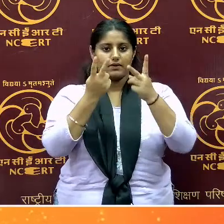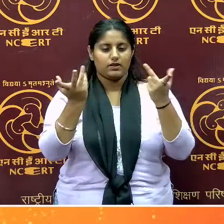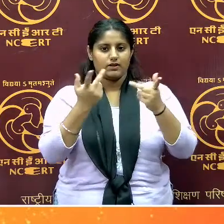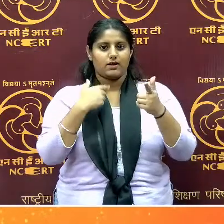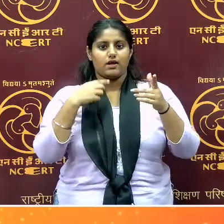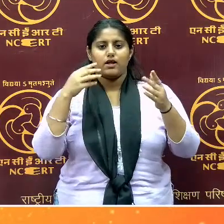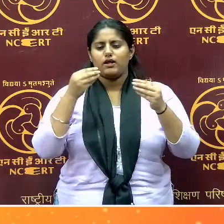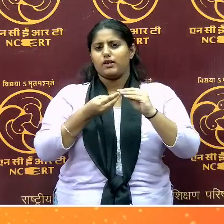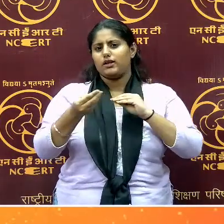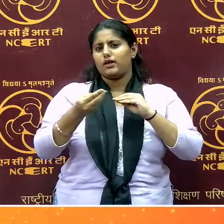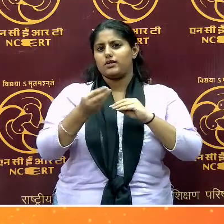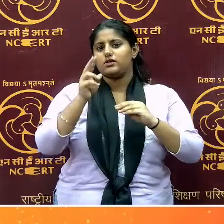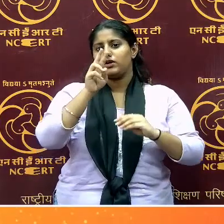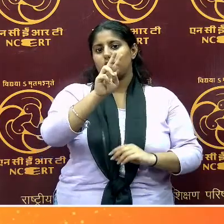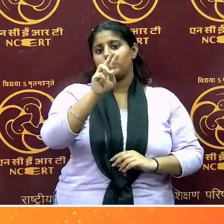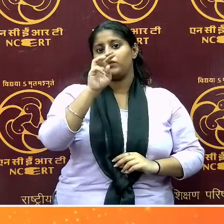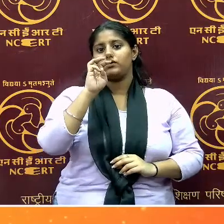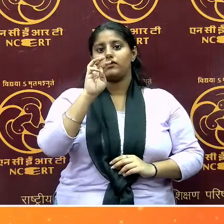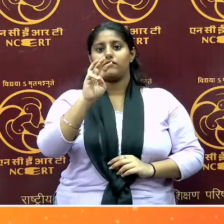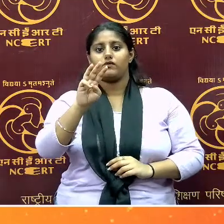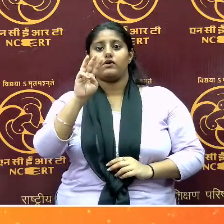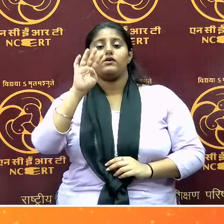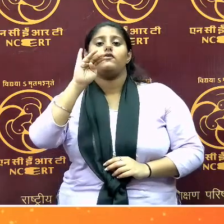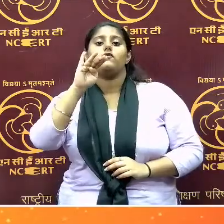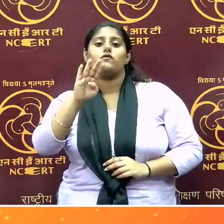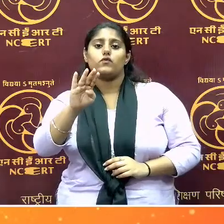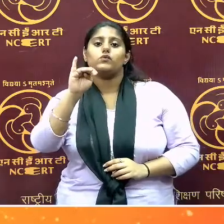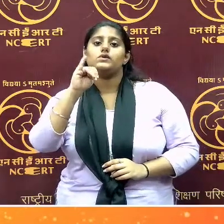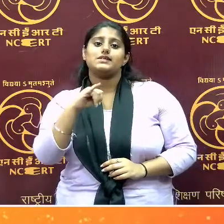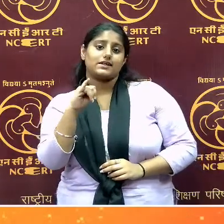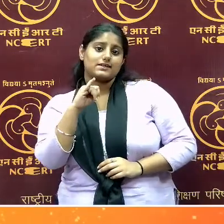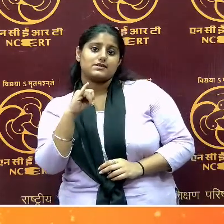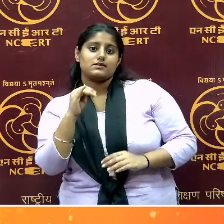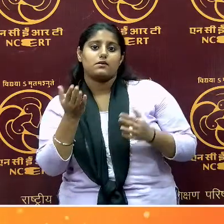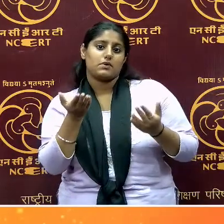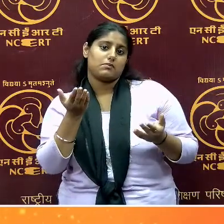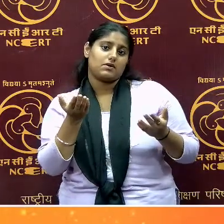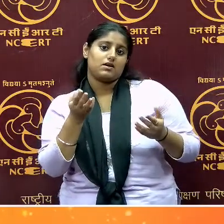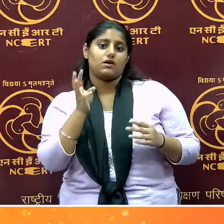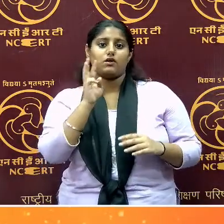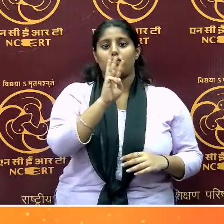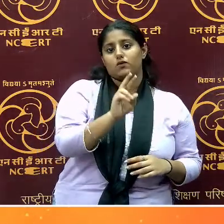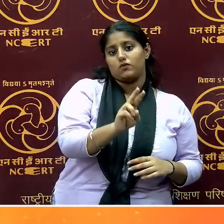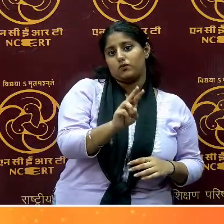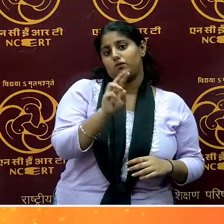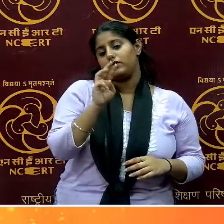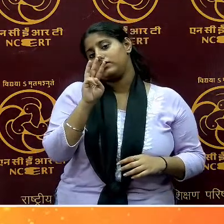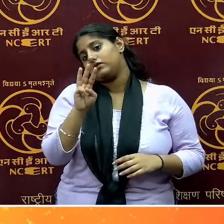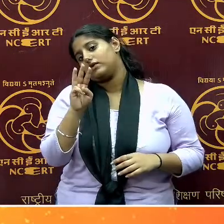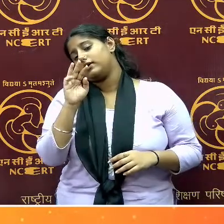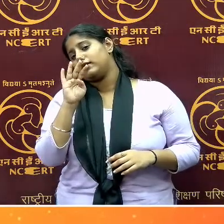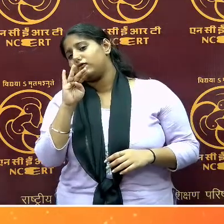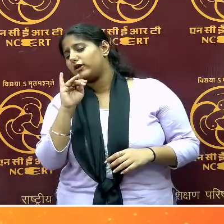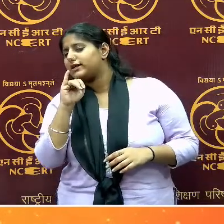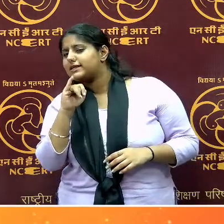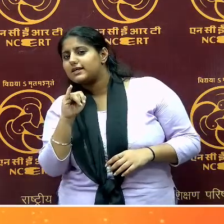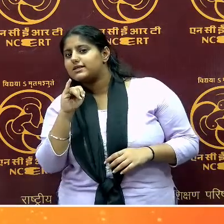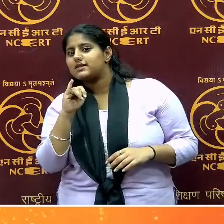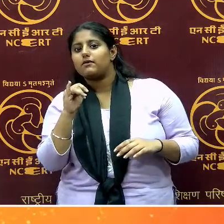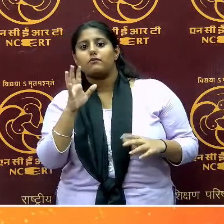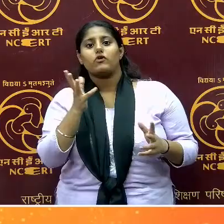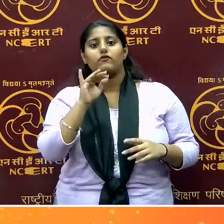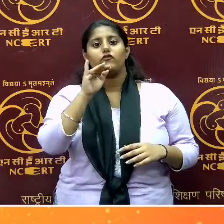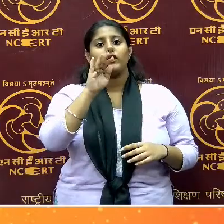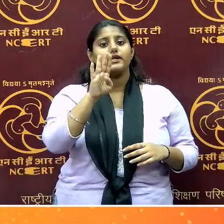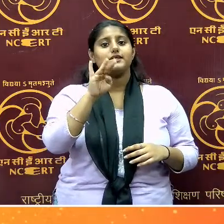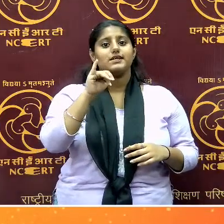nearest hundred of 2346. Shivani, I think it is 2300, isn't it? Yes, because 46 is less